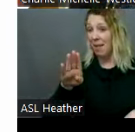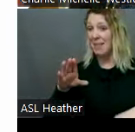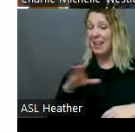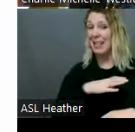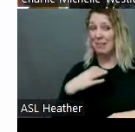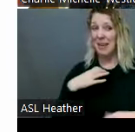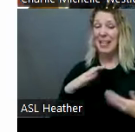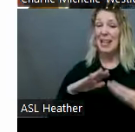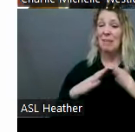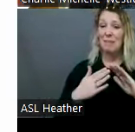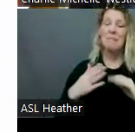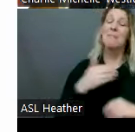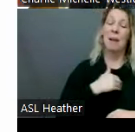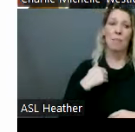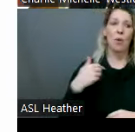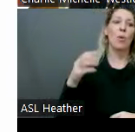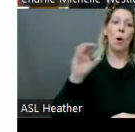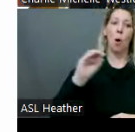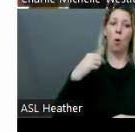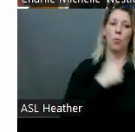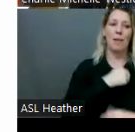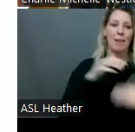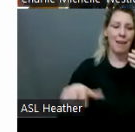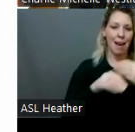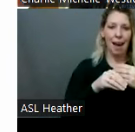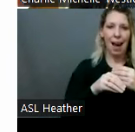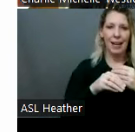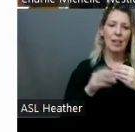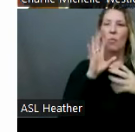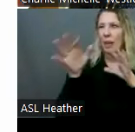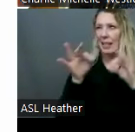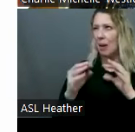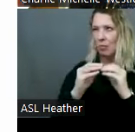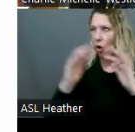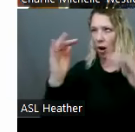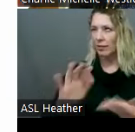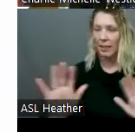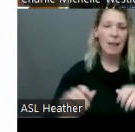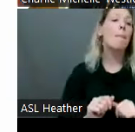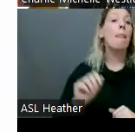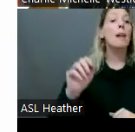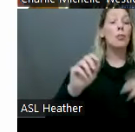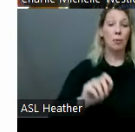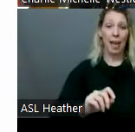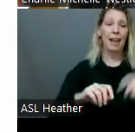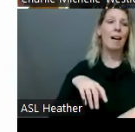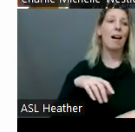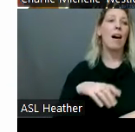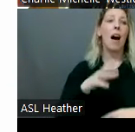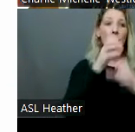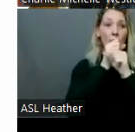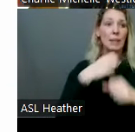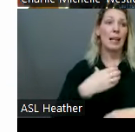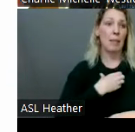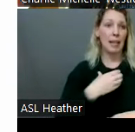be aware that O is something that we added to, I'll explain when we get to it. So K, anonymous complaints and